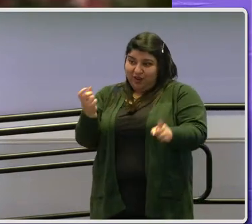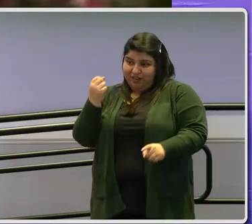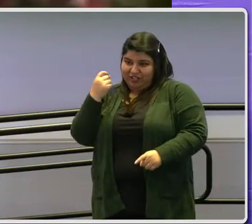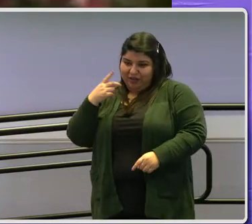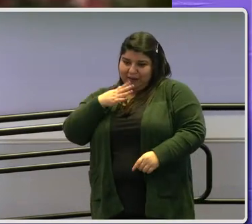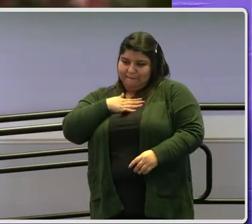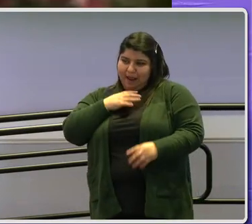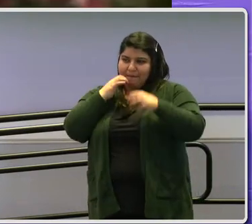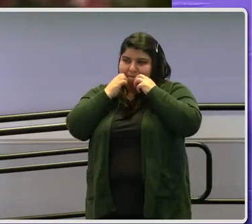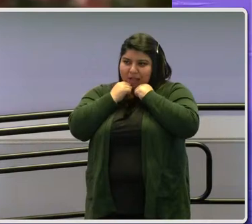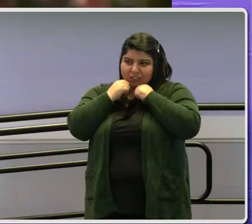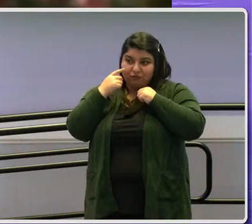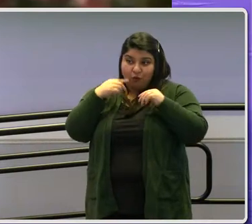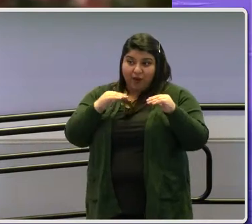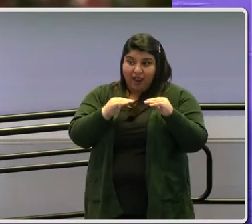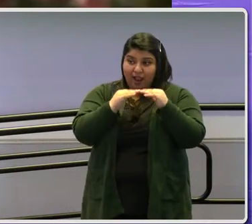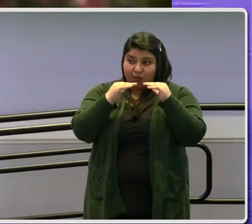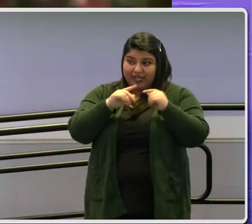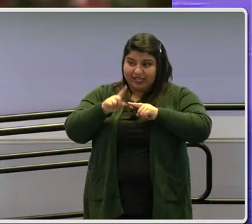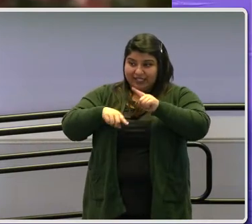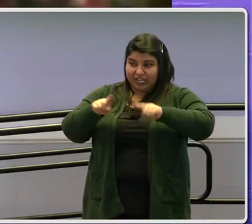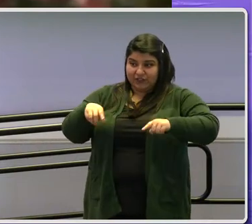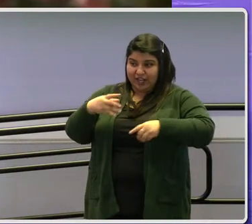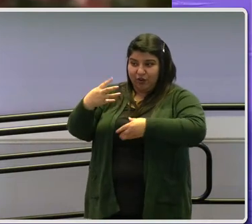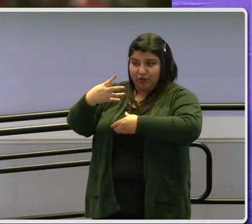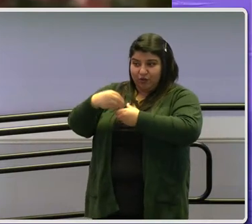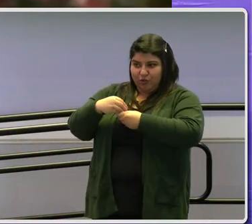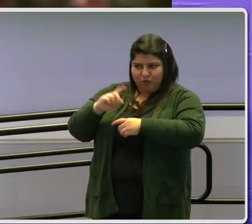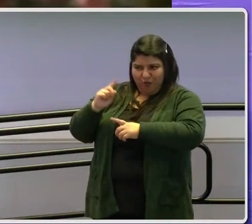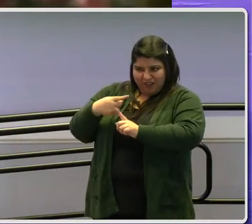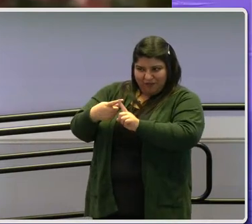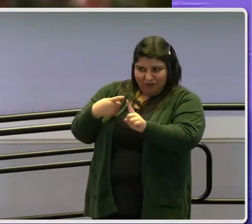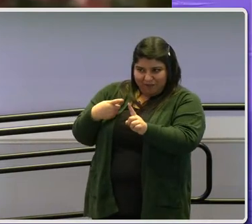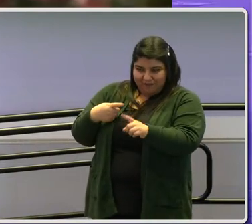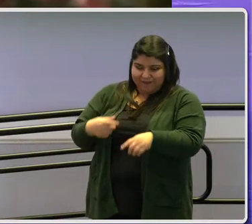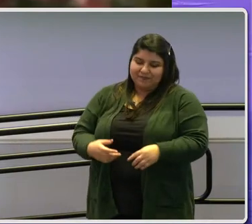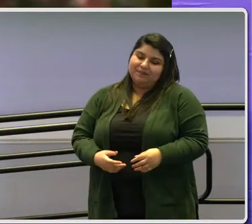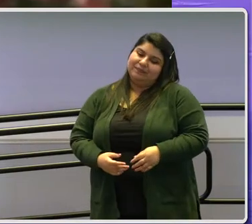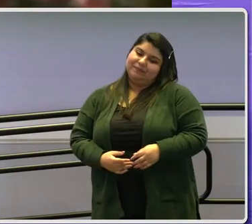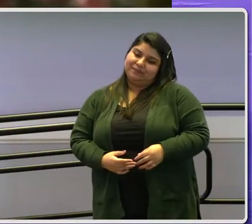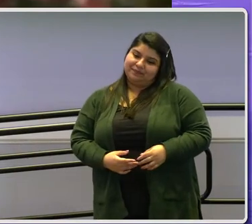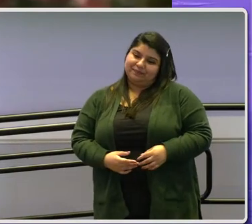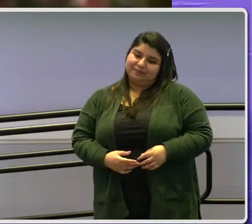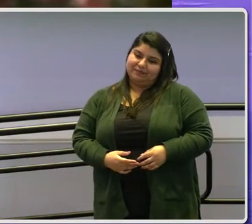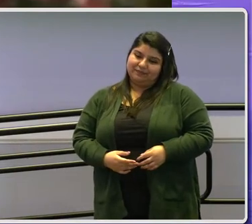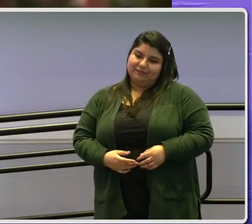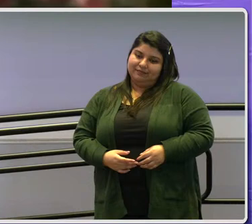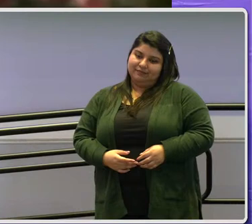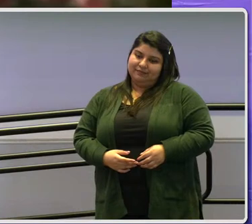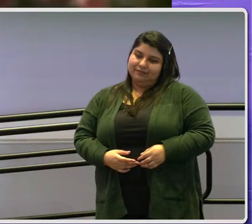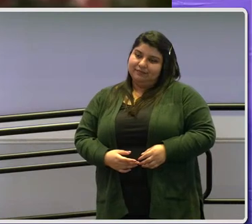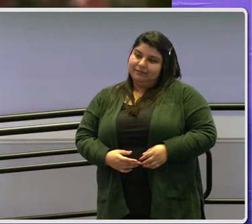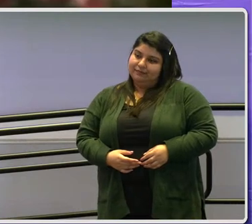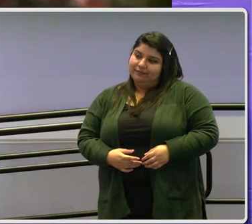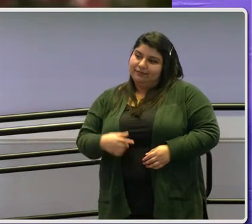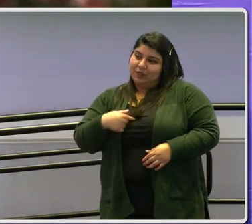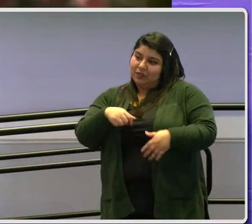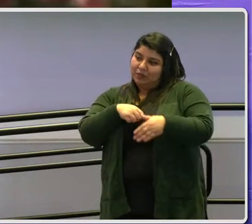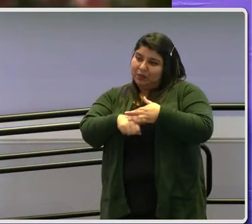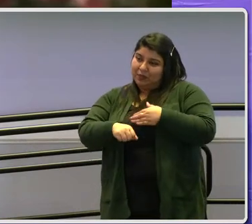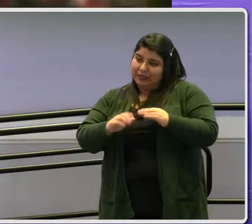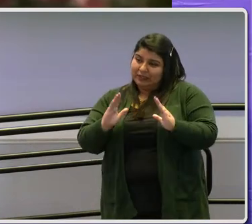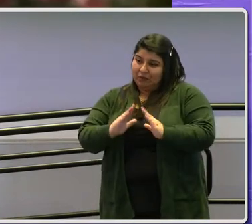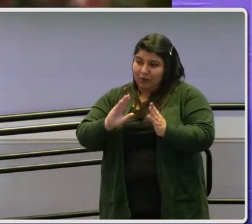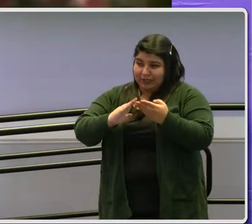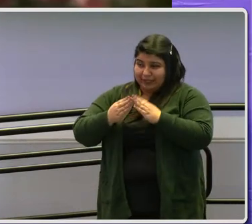where my passion for equity, diversity, and inclusion comes from. I was born in a small town in